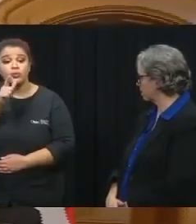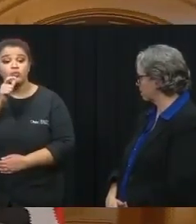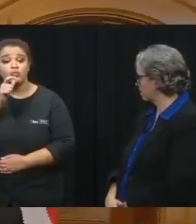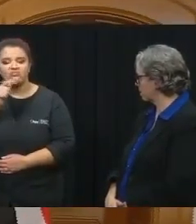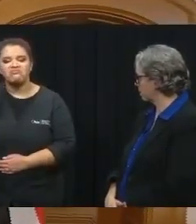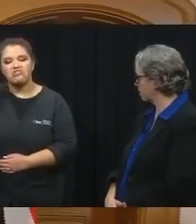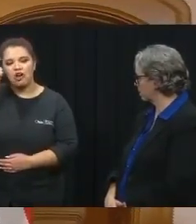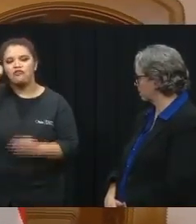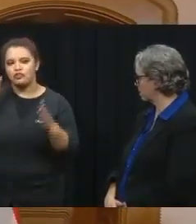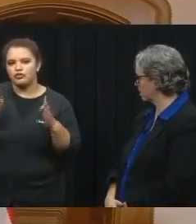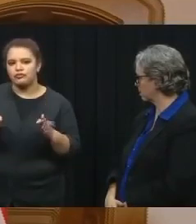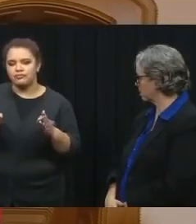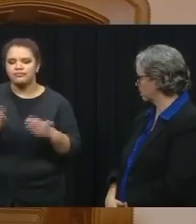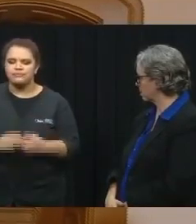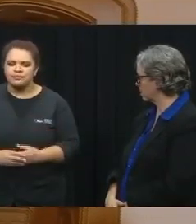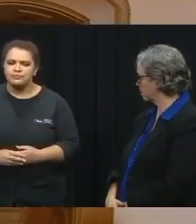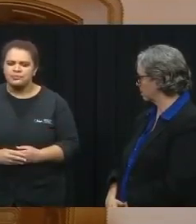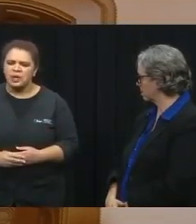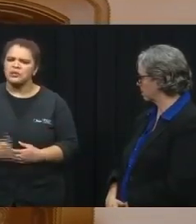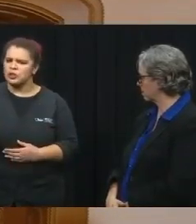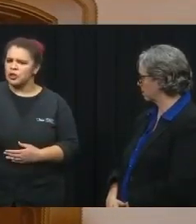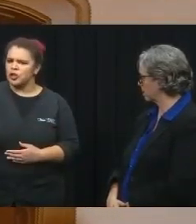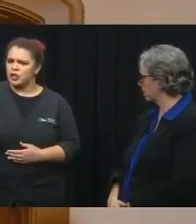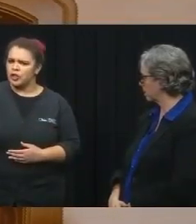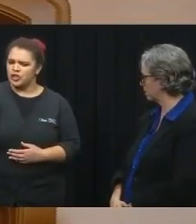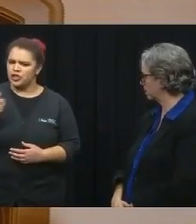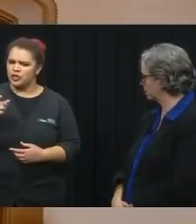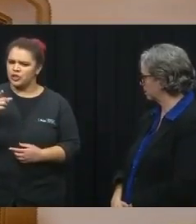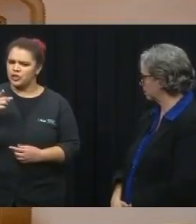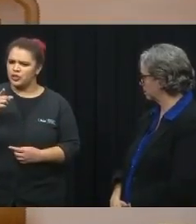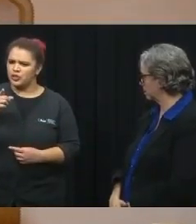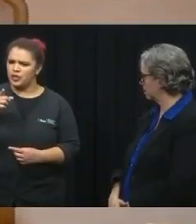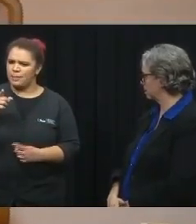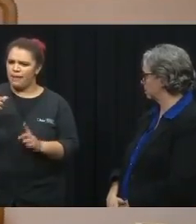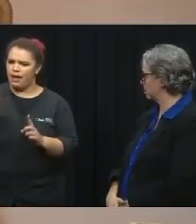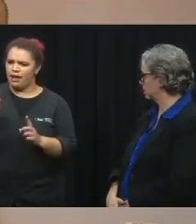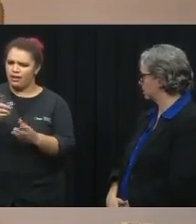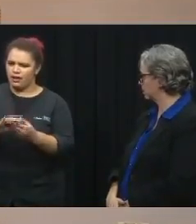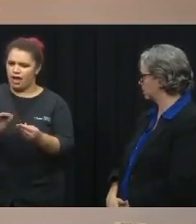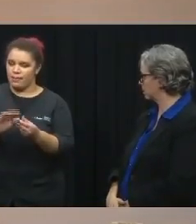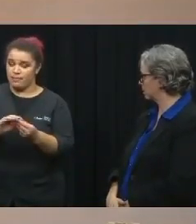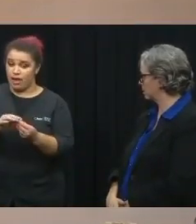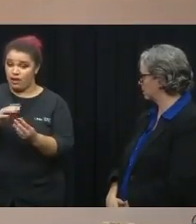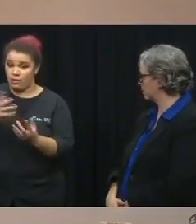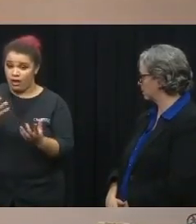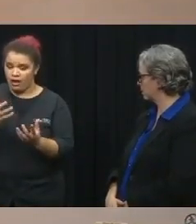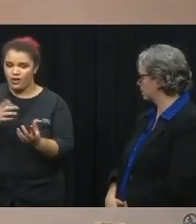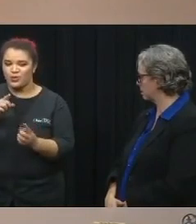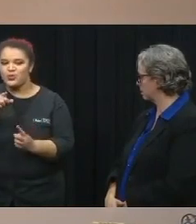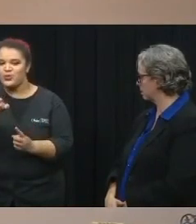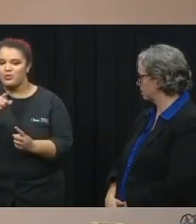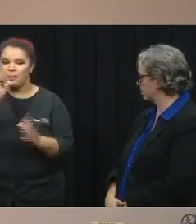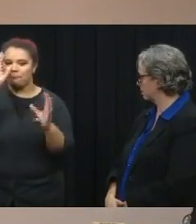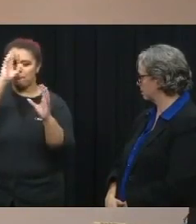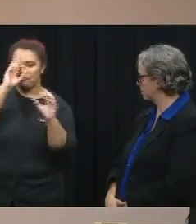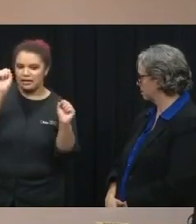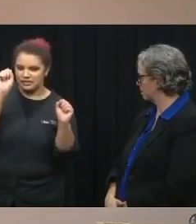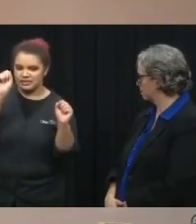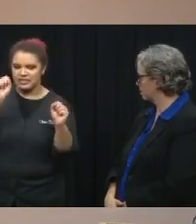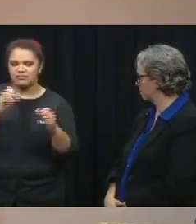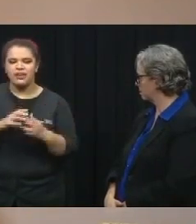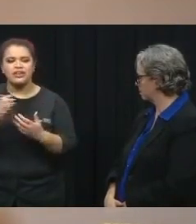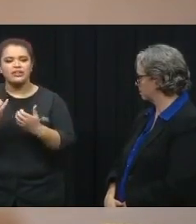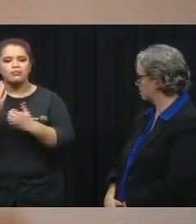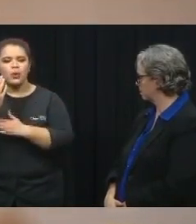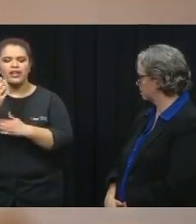to your comments earlier about you and the president. This morning at 10:10 a.m., Governor, you sent